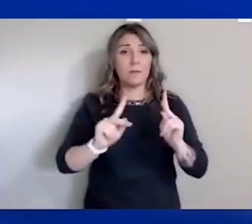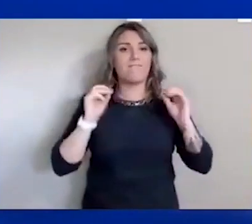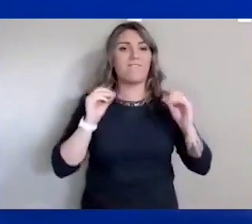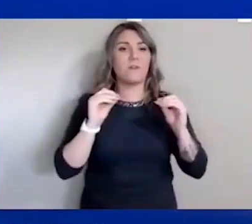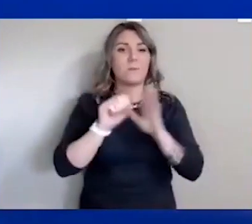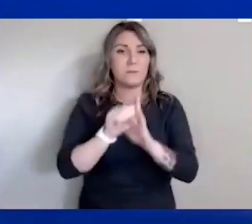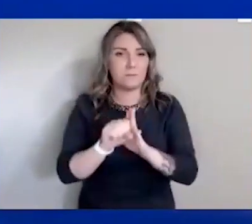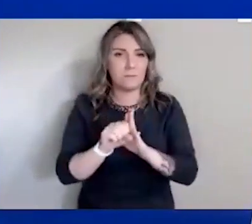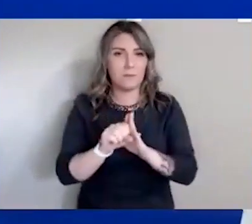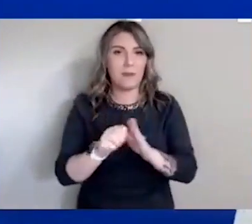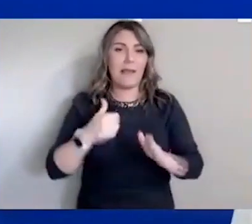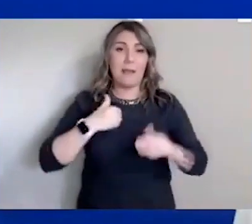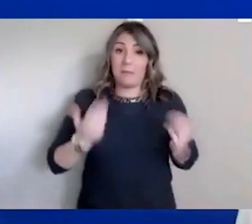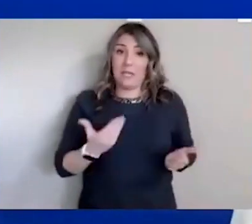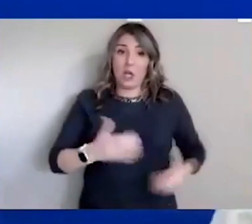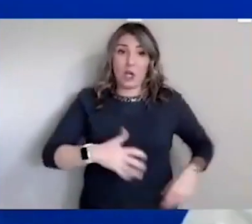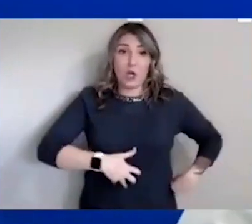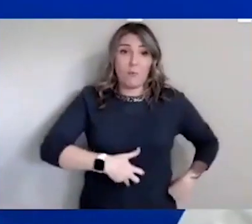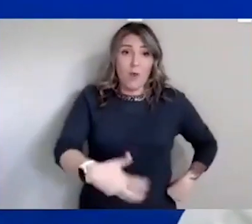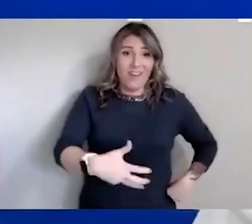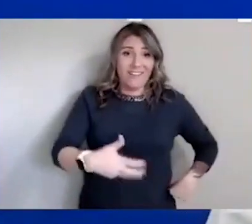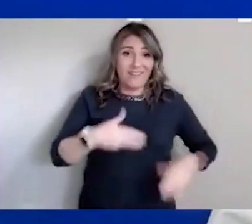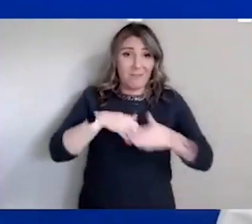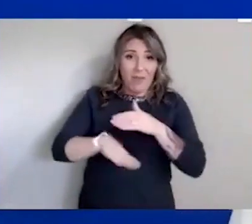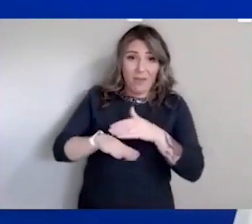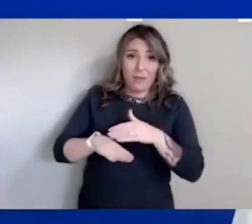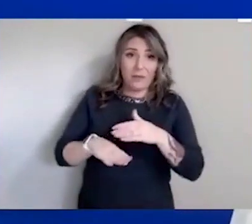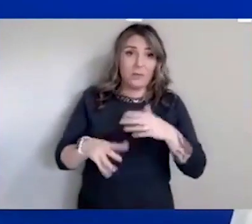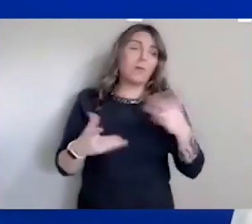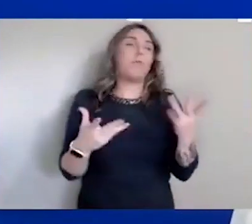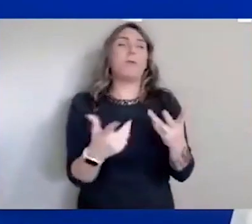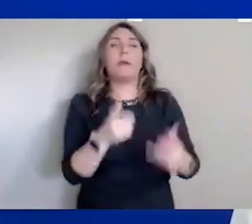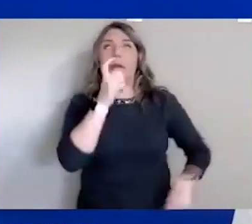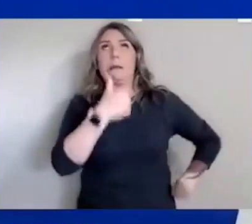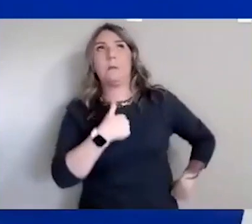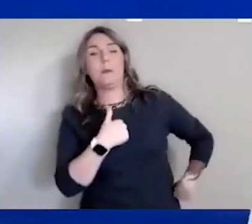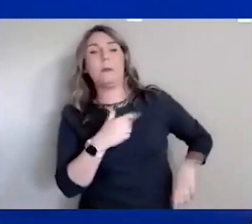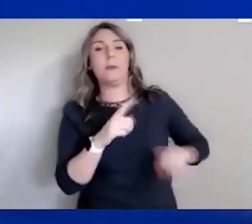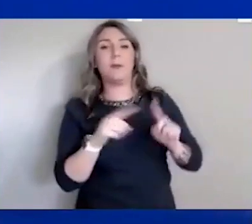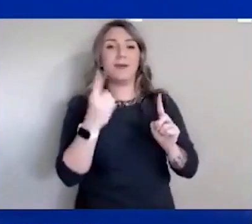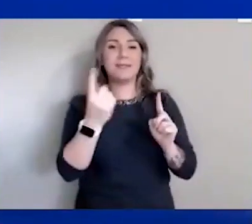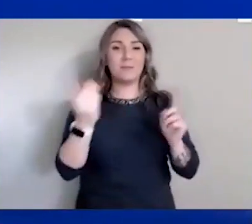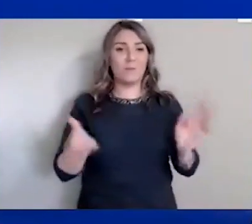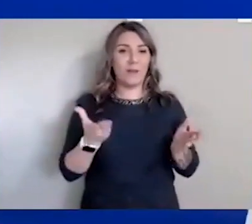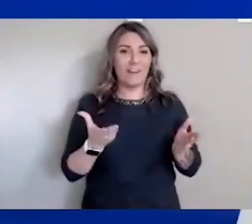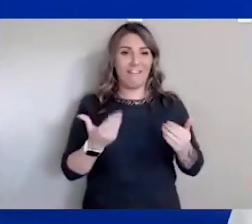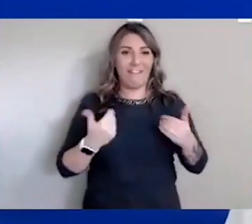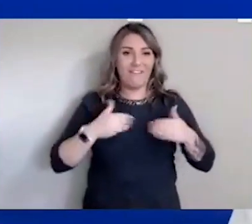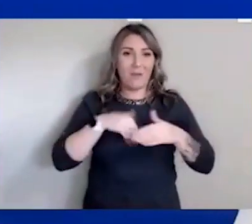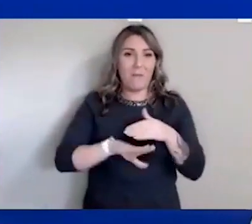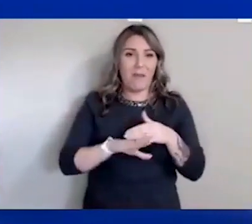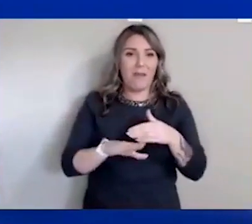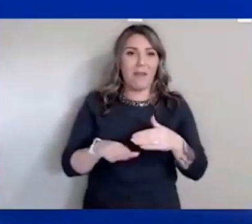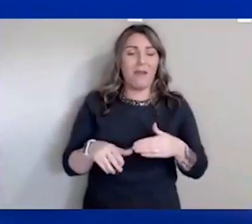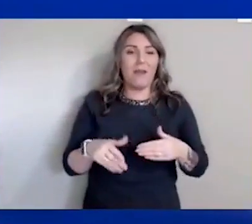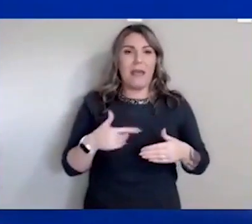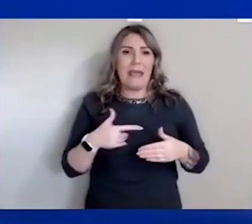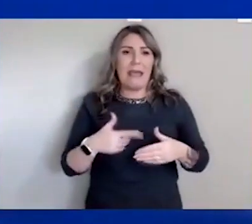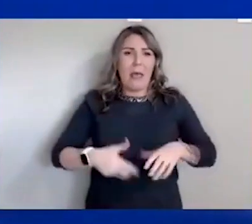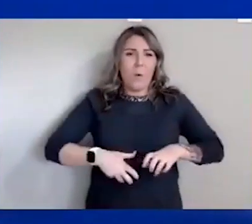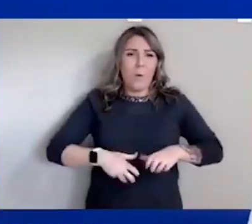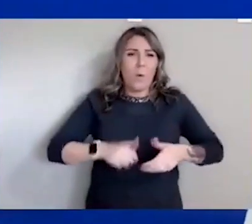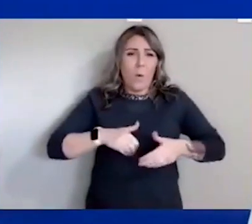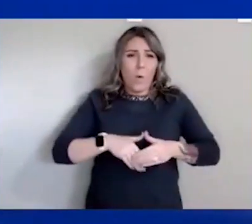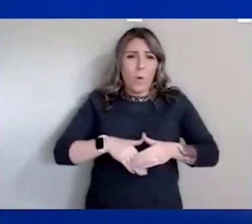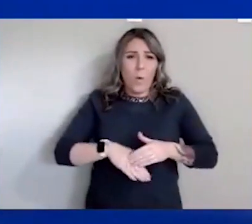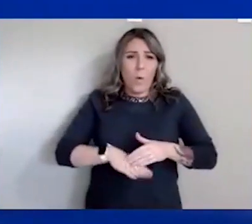a baby. And well, maybe not me, but somebody who's here to have a child and they're in labor. We test every admission into the